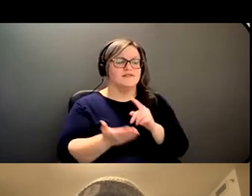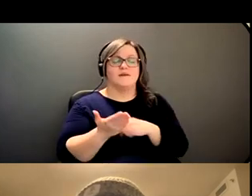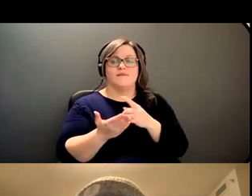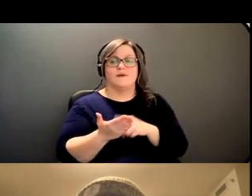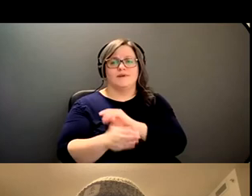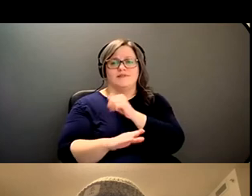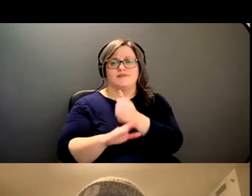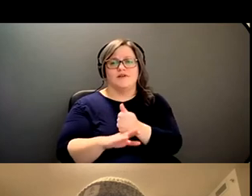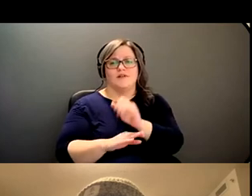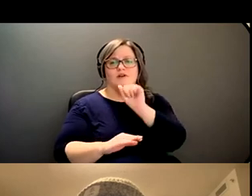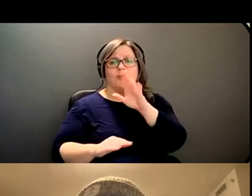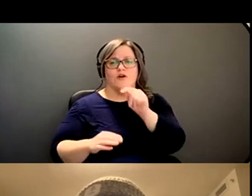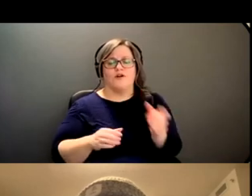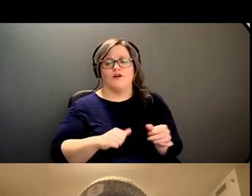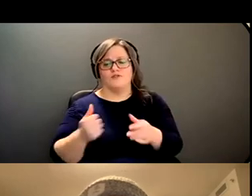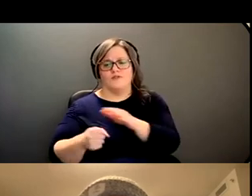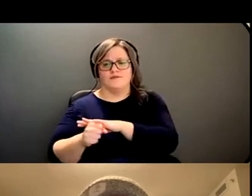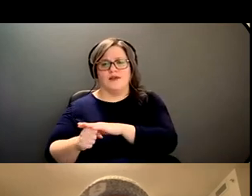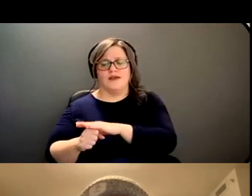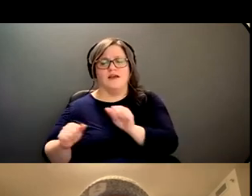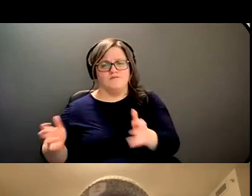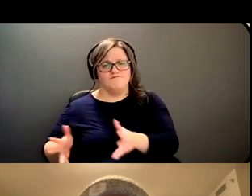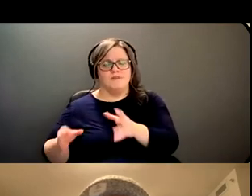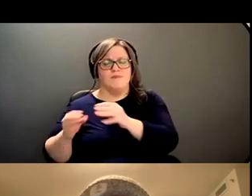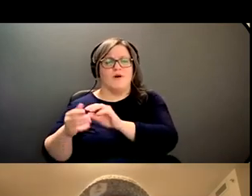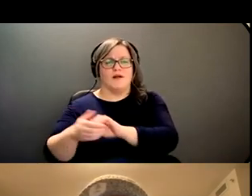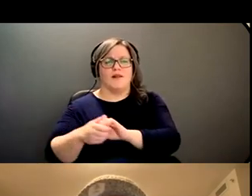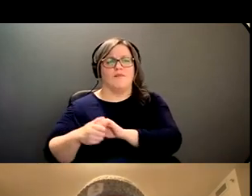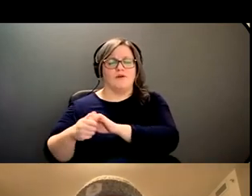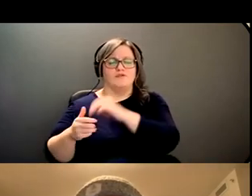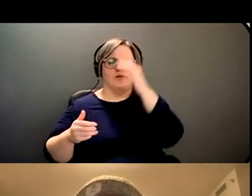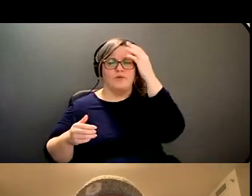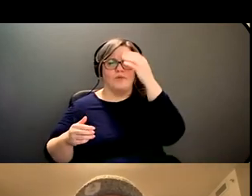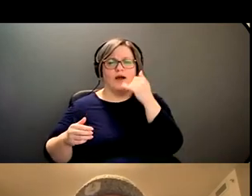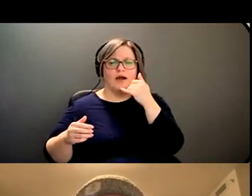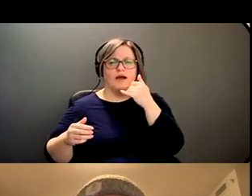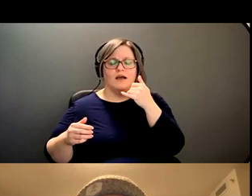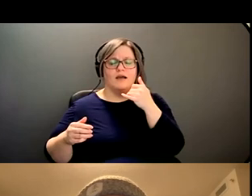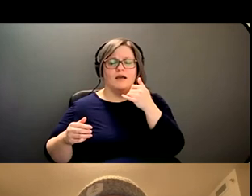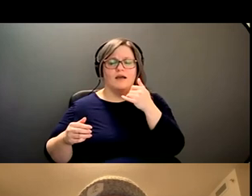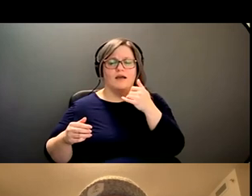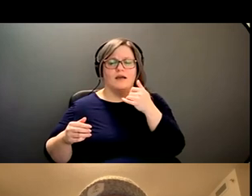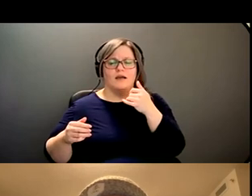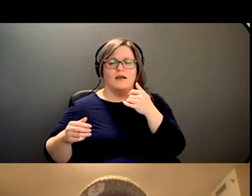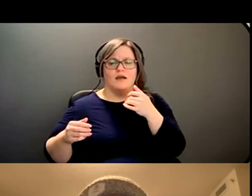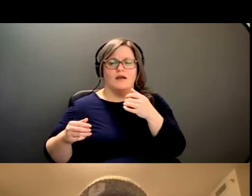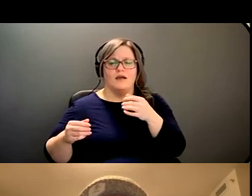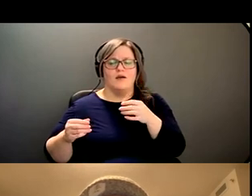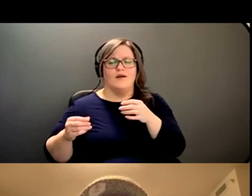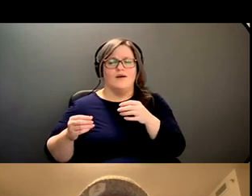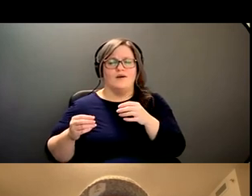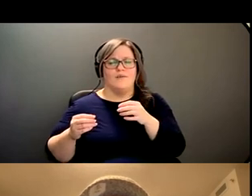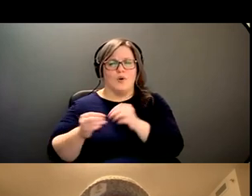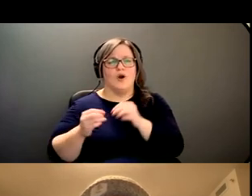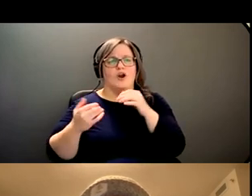alternative spaces can necessitate more collaboration because the pathways to common ground aren't all as well traveled as when trying to install